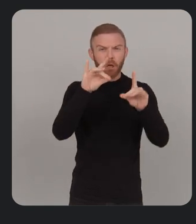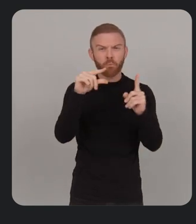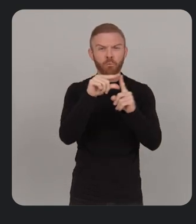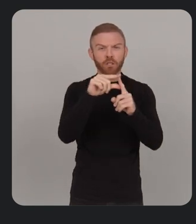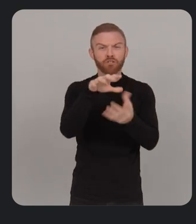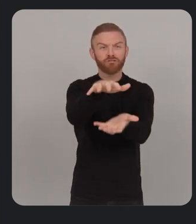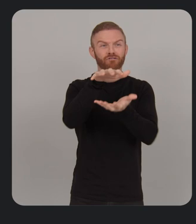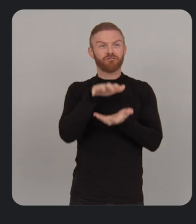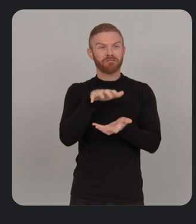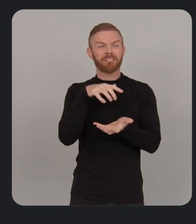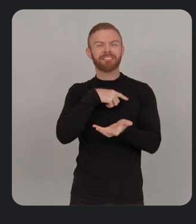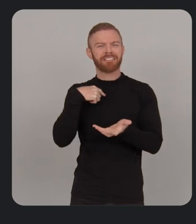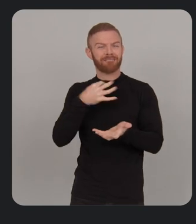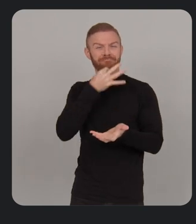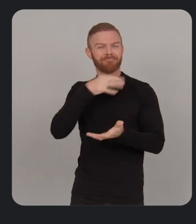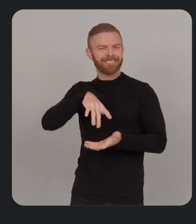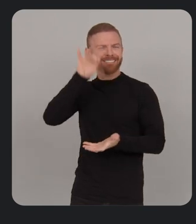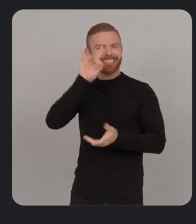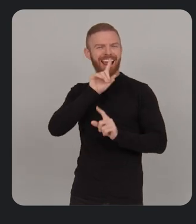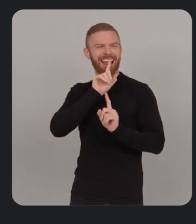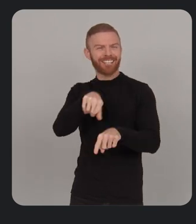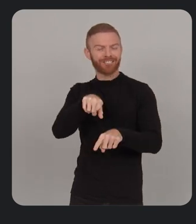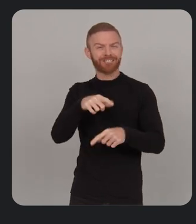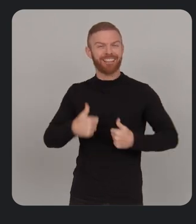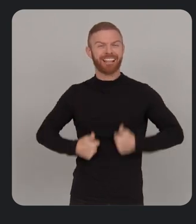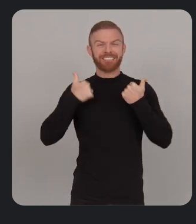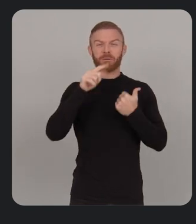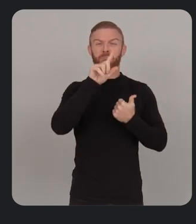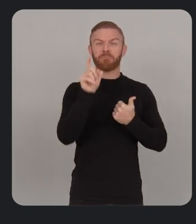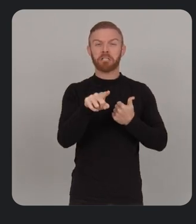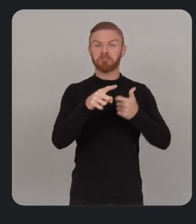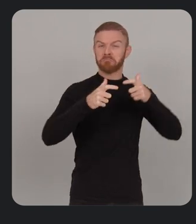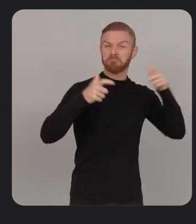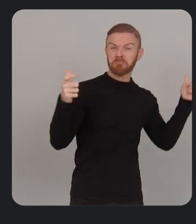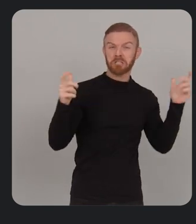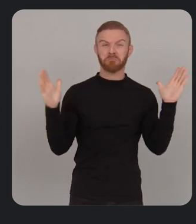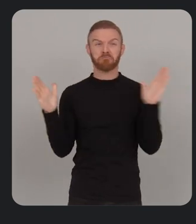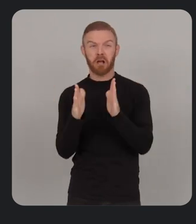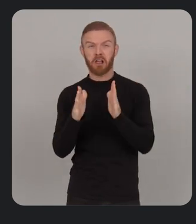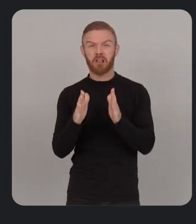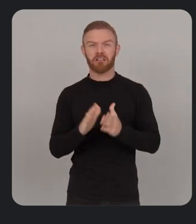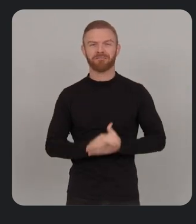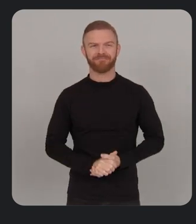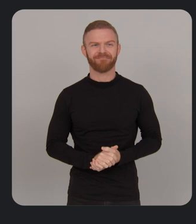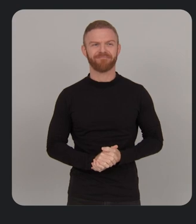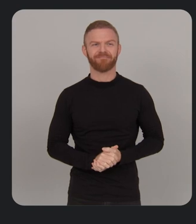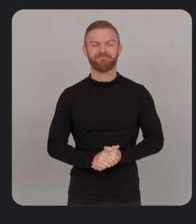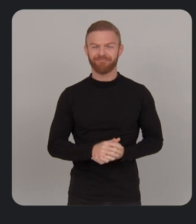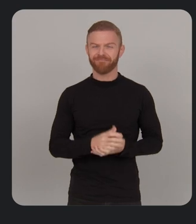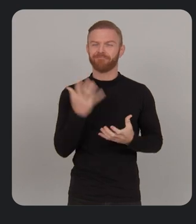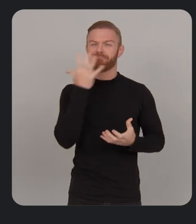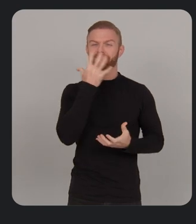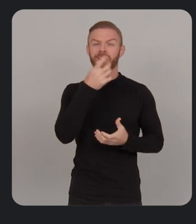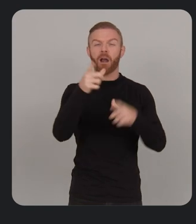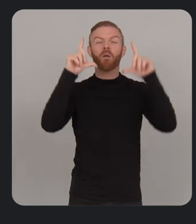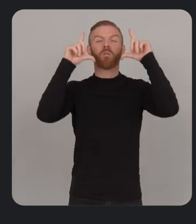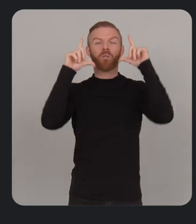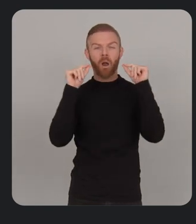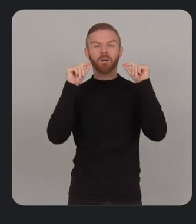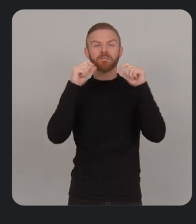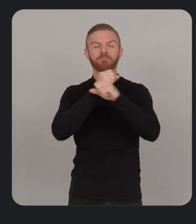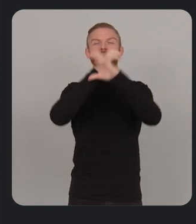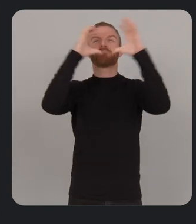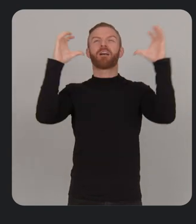find answers to life's questions, big and small. So much so that if you close your eyes and think of Google,